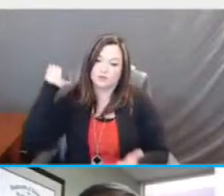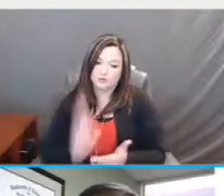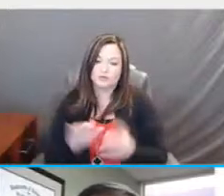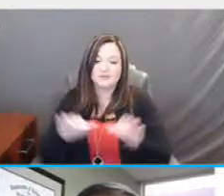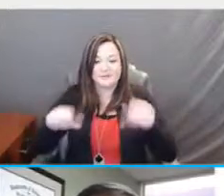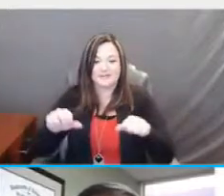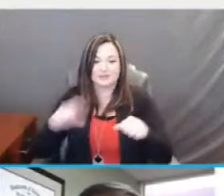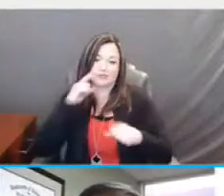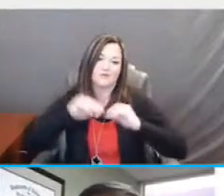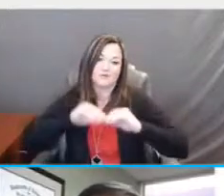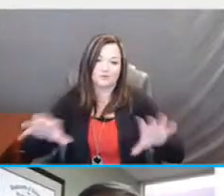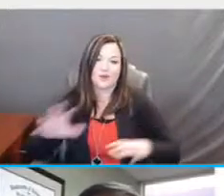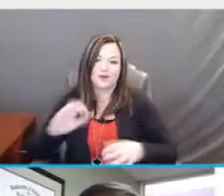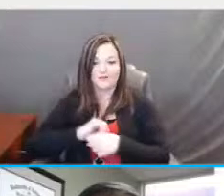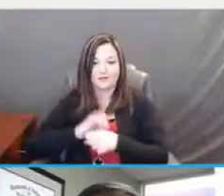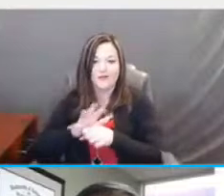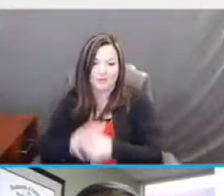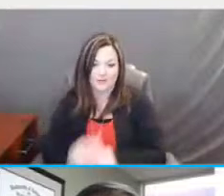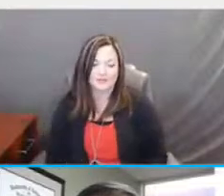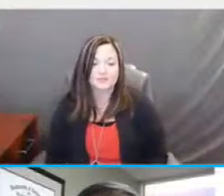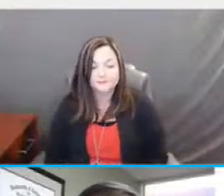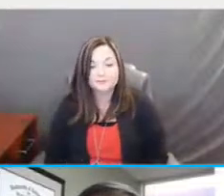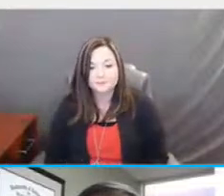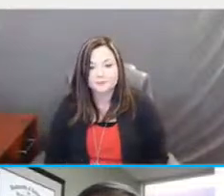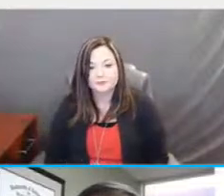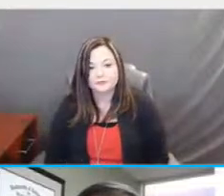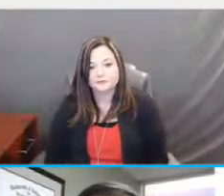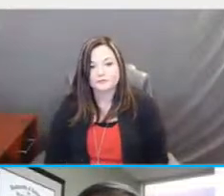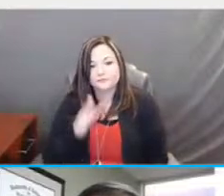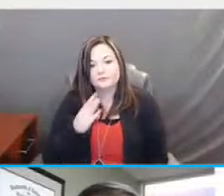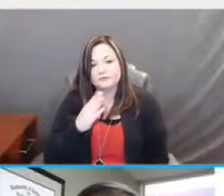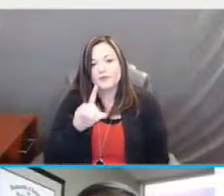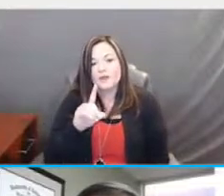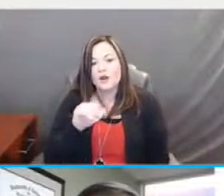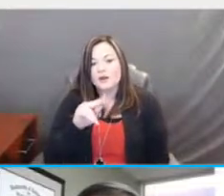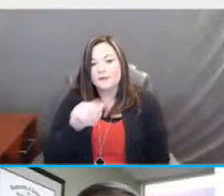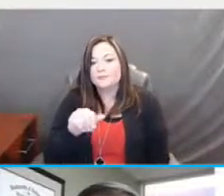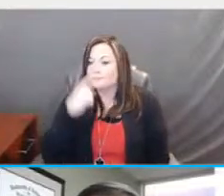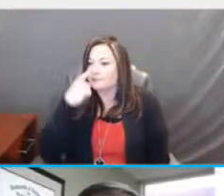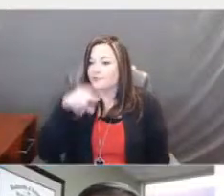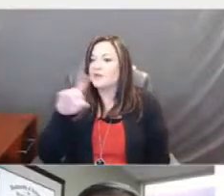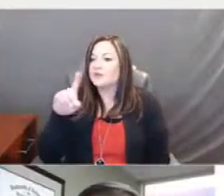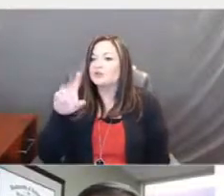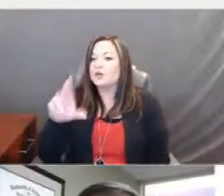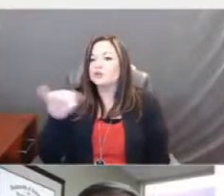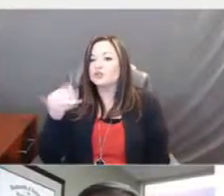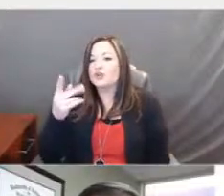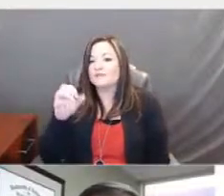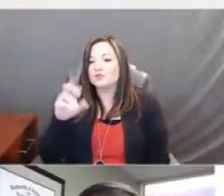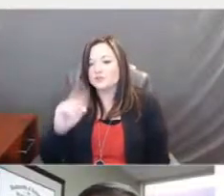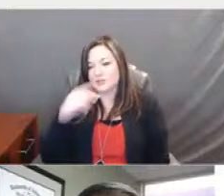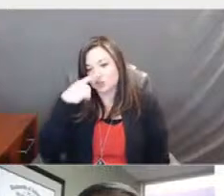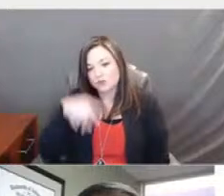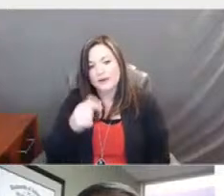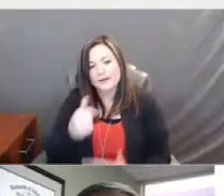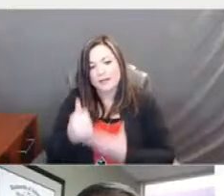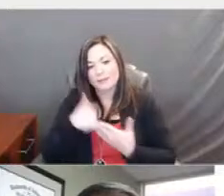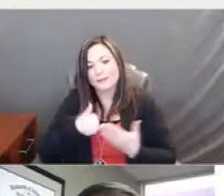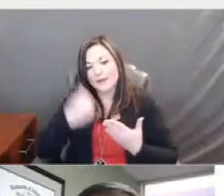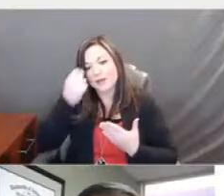continue. Okay. Dr. Jefferson, can you help me understand in terms of